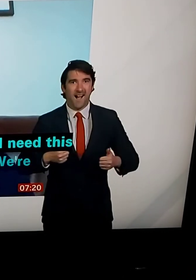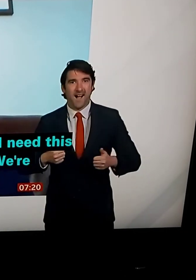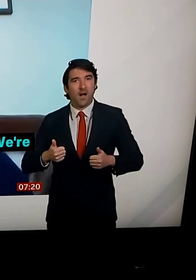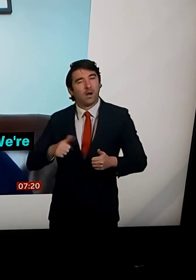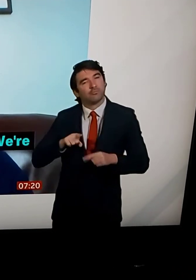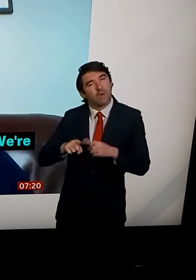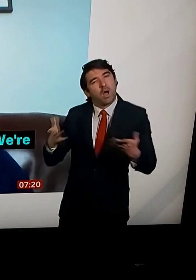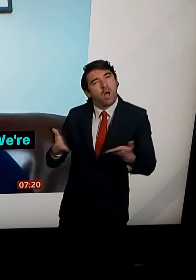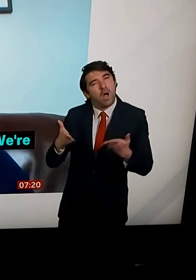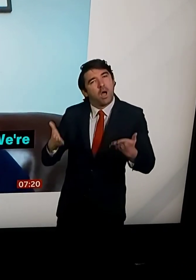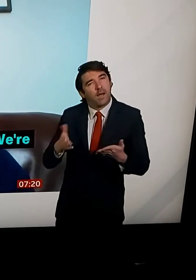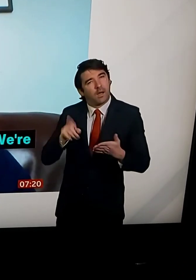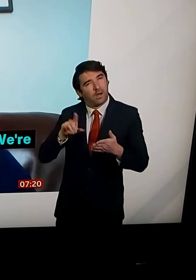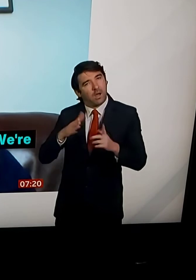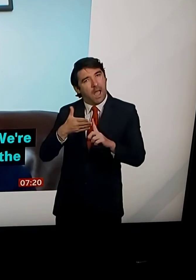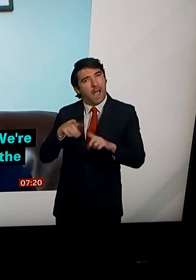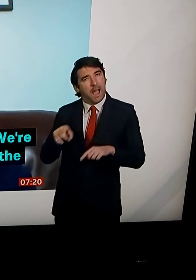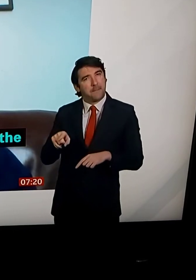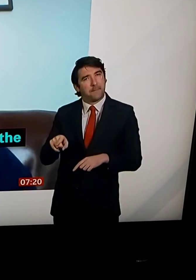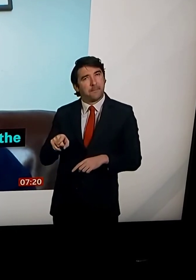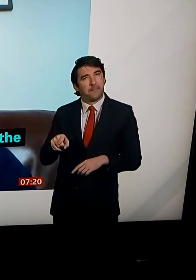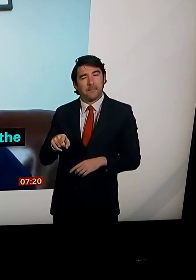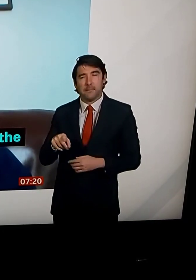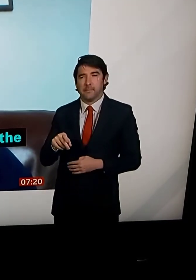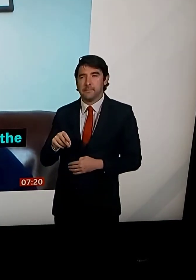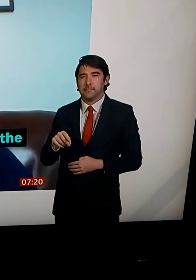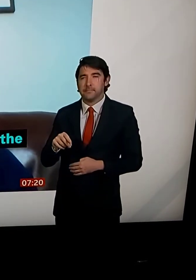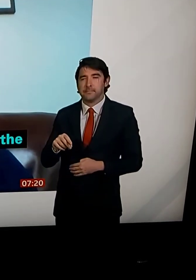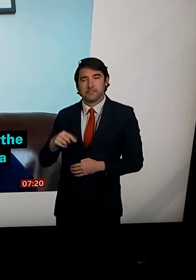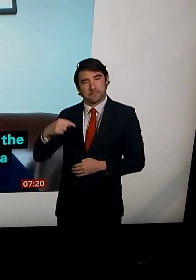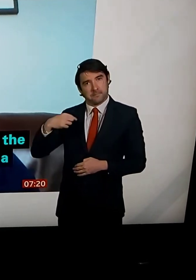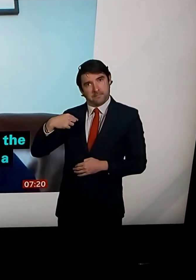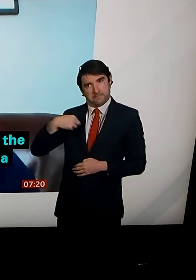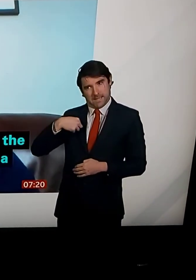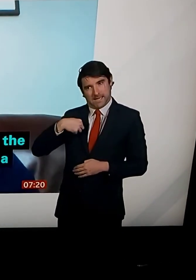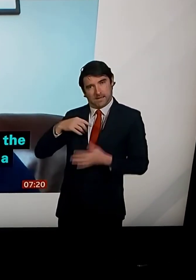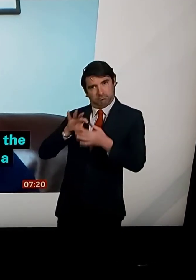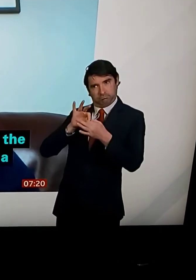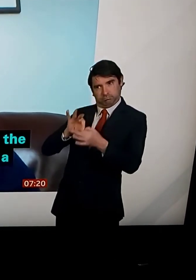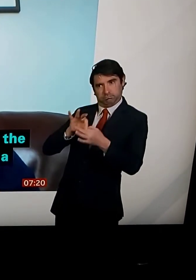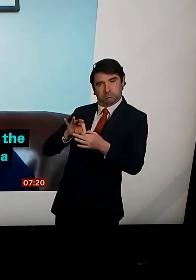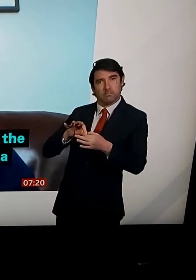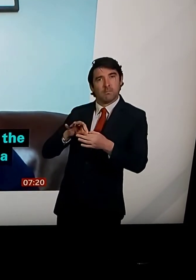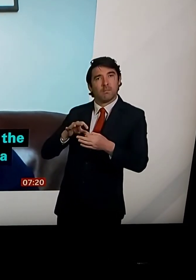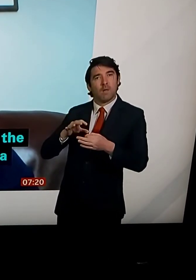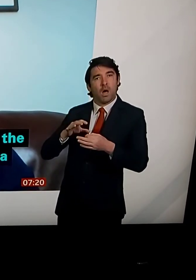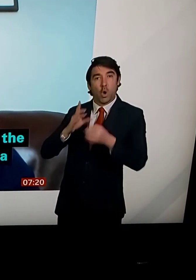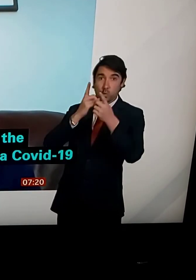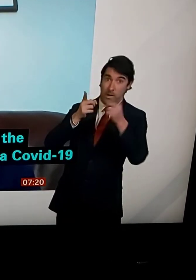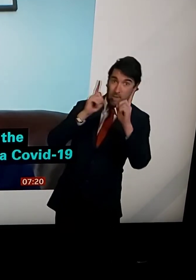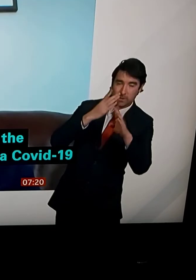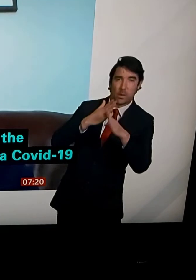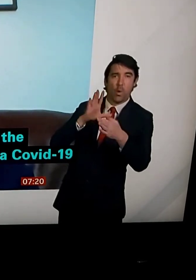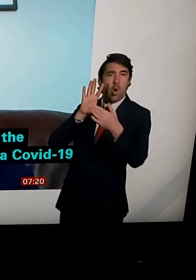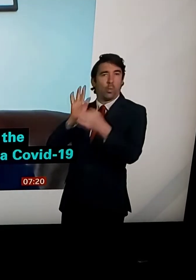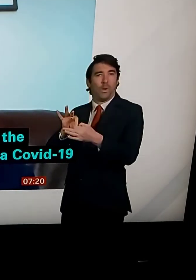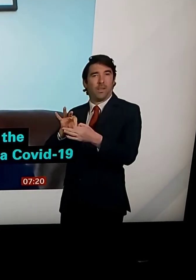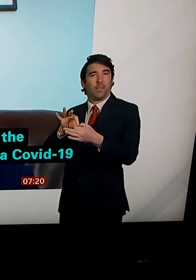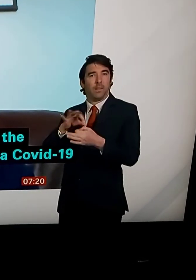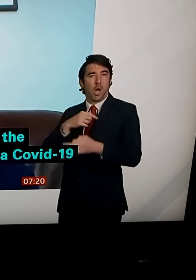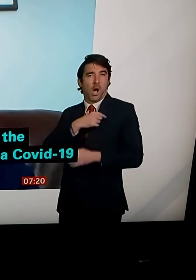also a fun, enjoyable space. Working with the Students' Union is critical, so to be able to enjoy the real sense